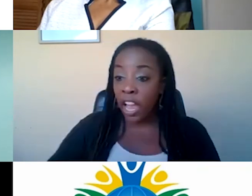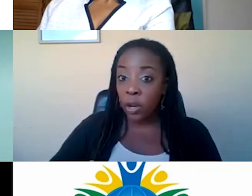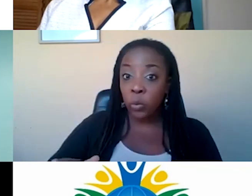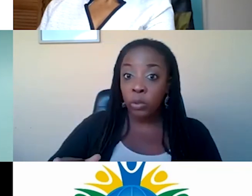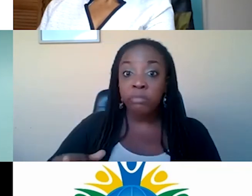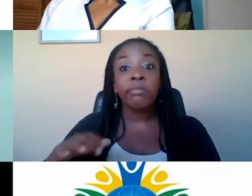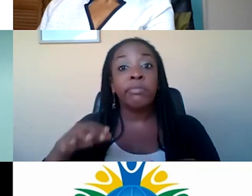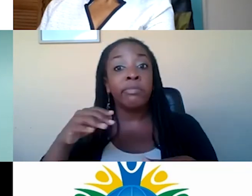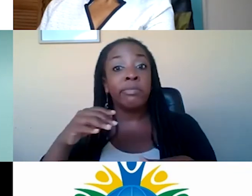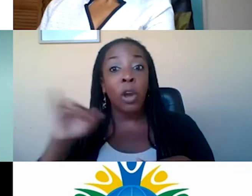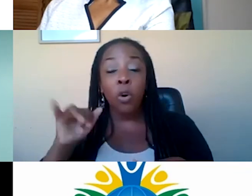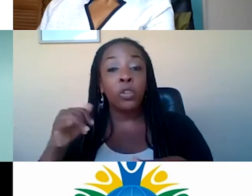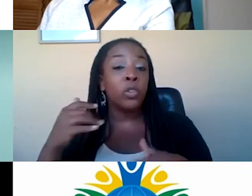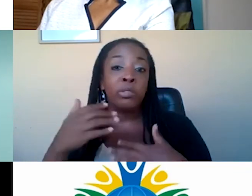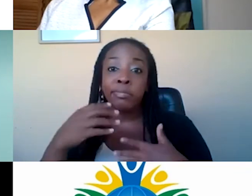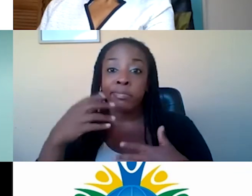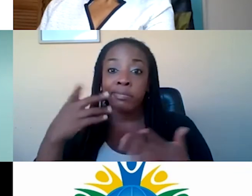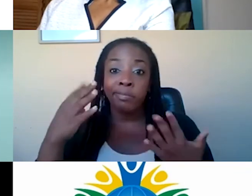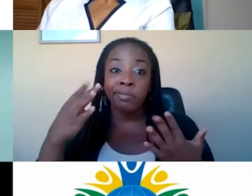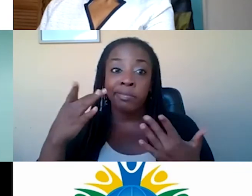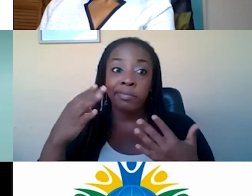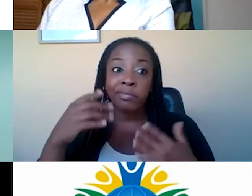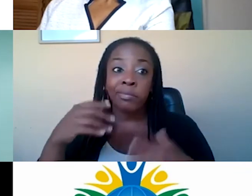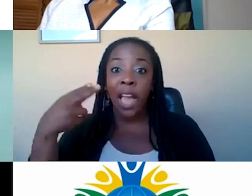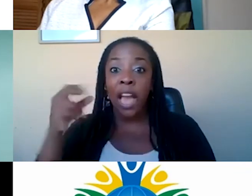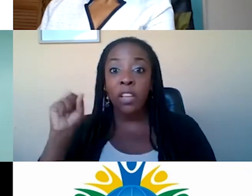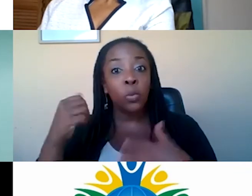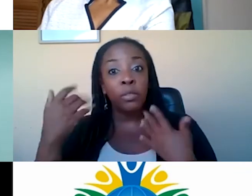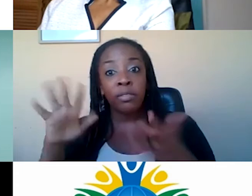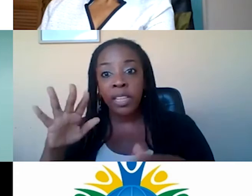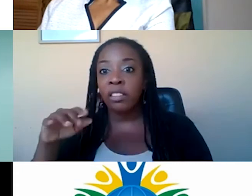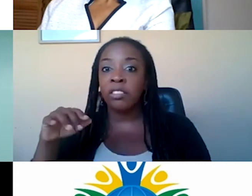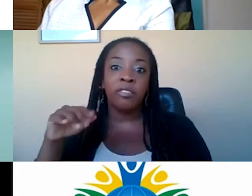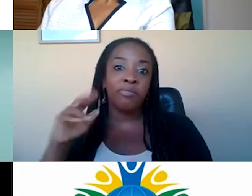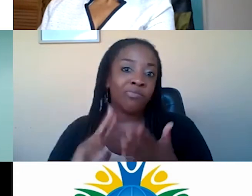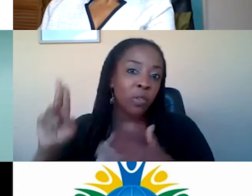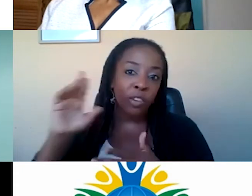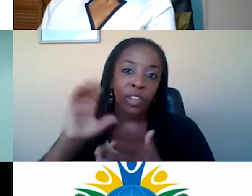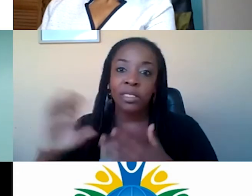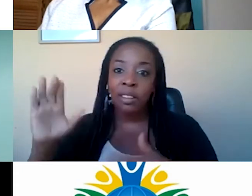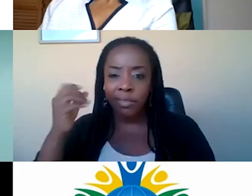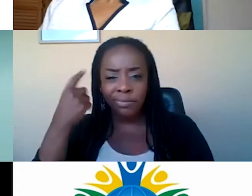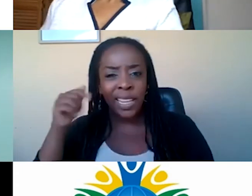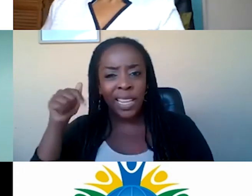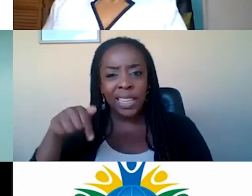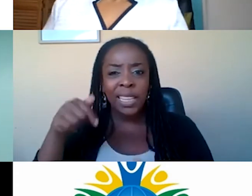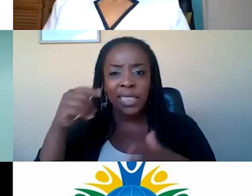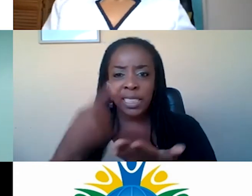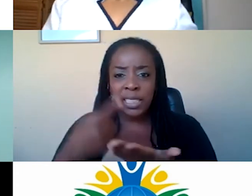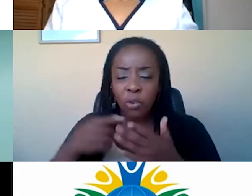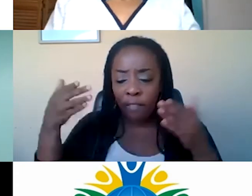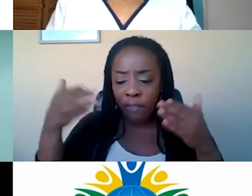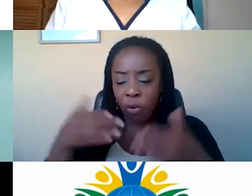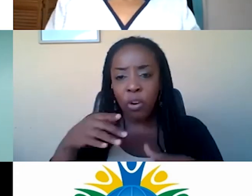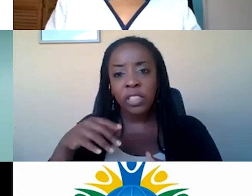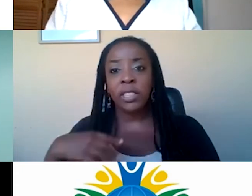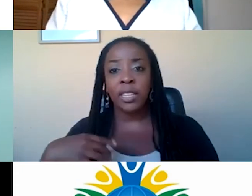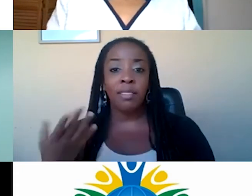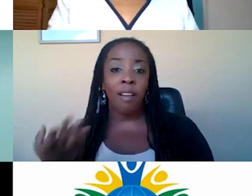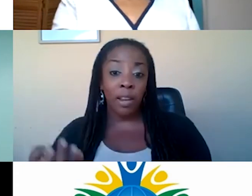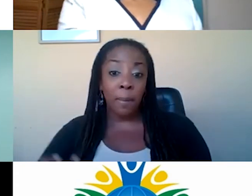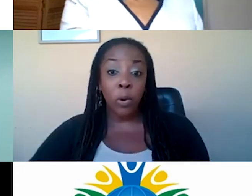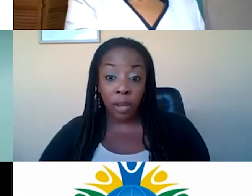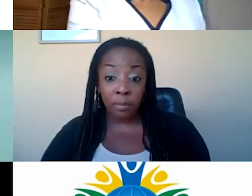is also taken care of. But as I said, because this discussion was focusing on employment, although I know, and I